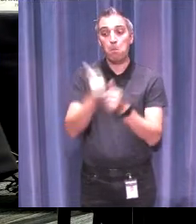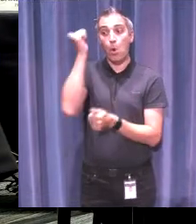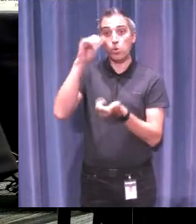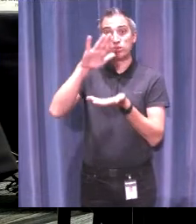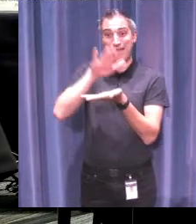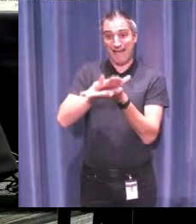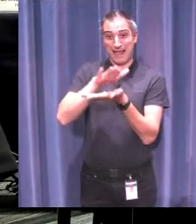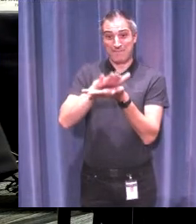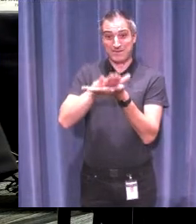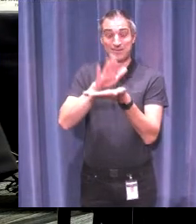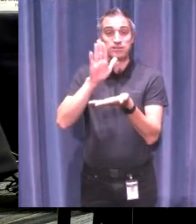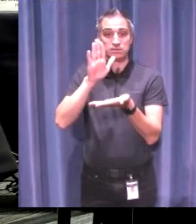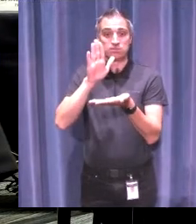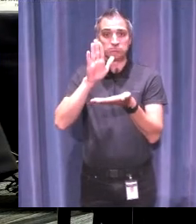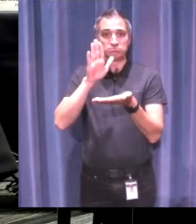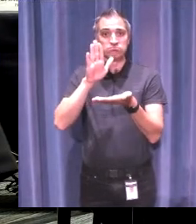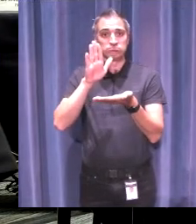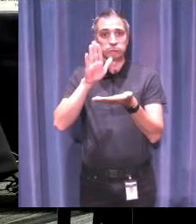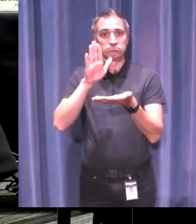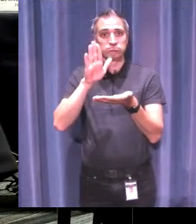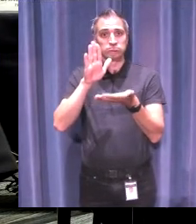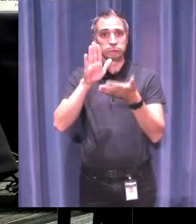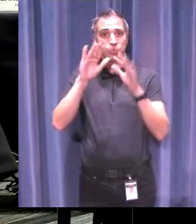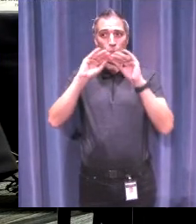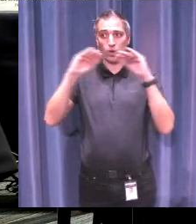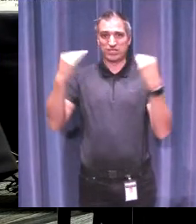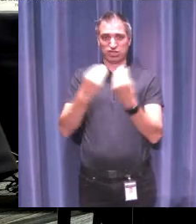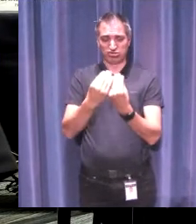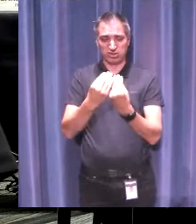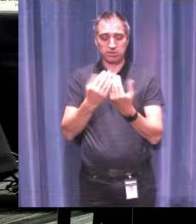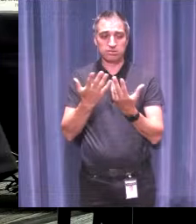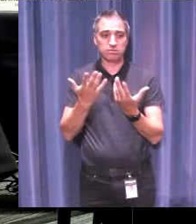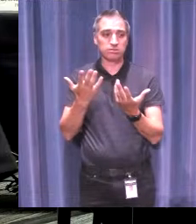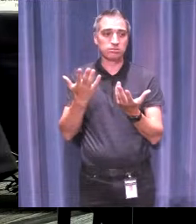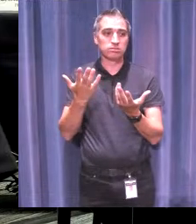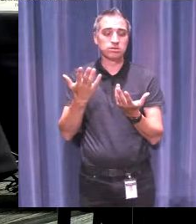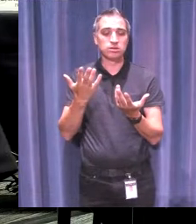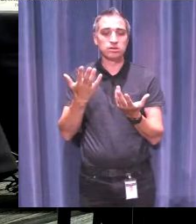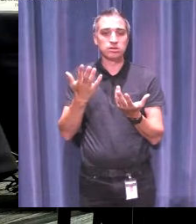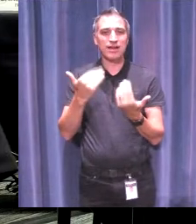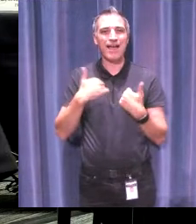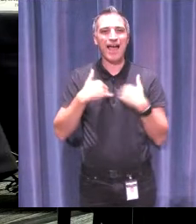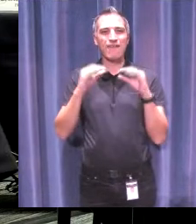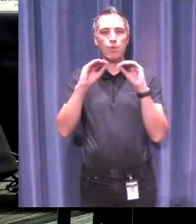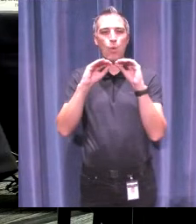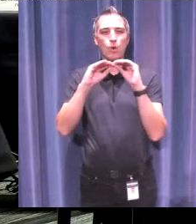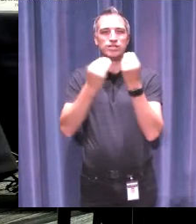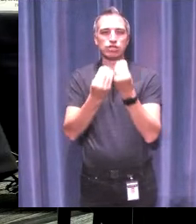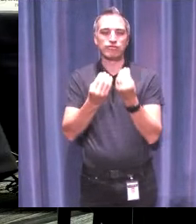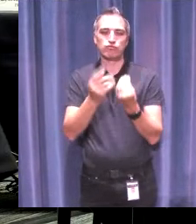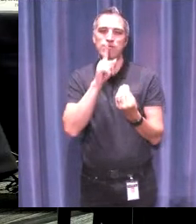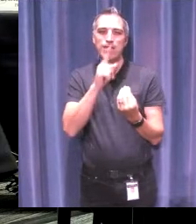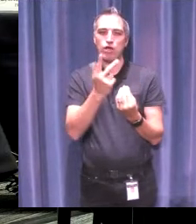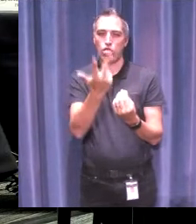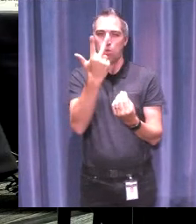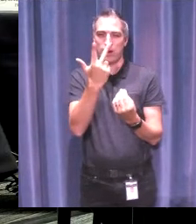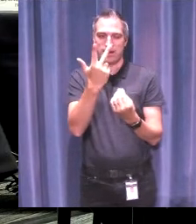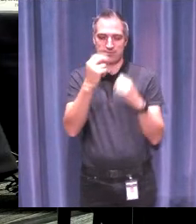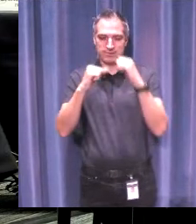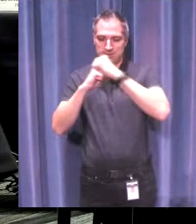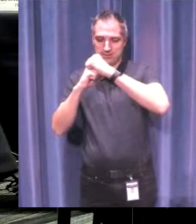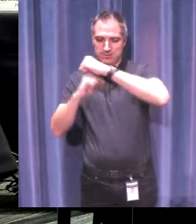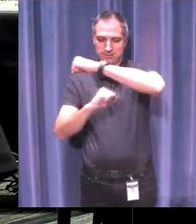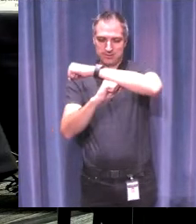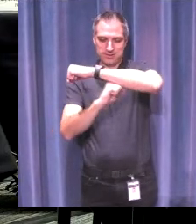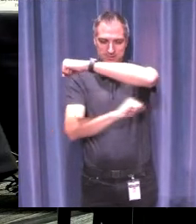basically, the organizational structure rests on like a three-legged stool. You've got the board, in this